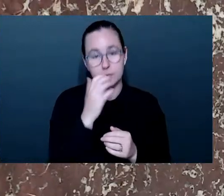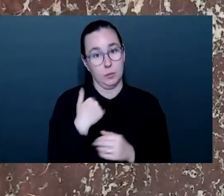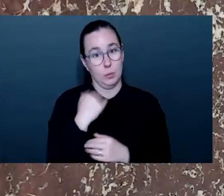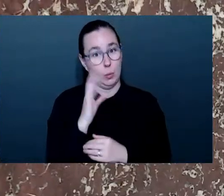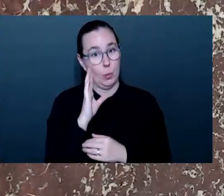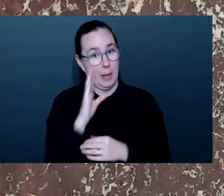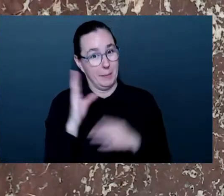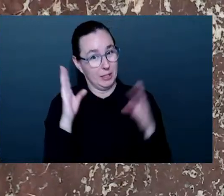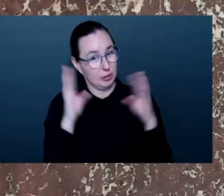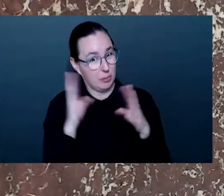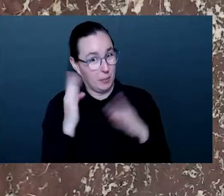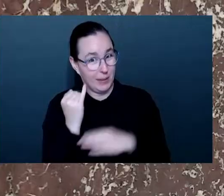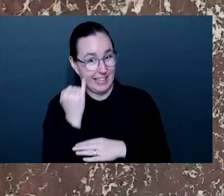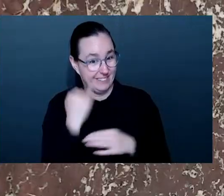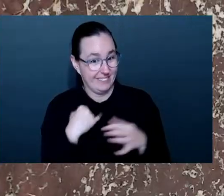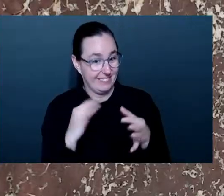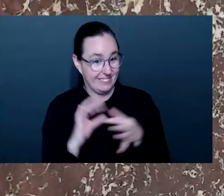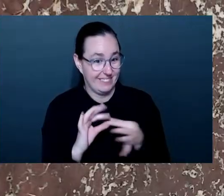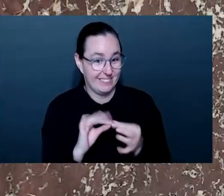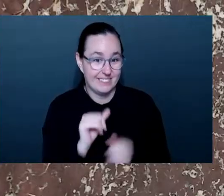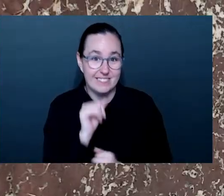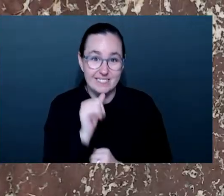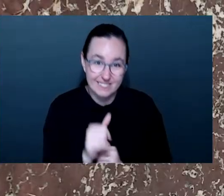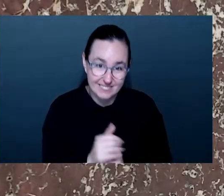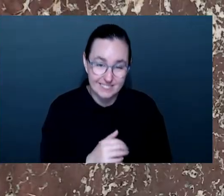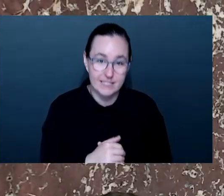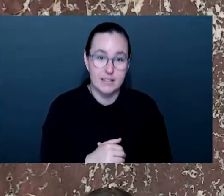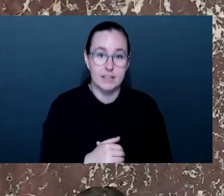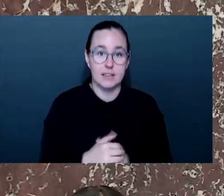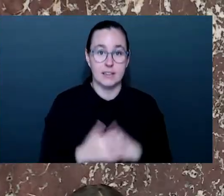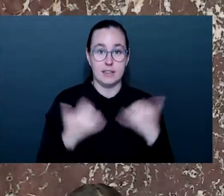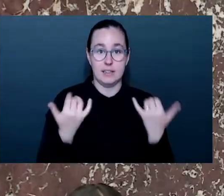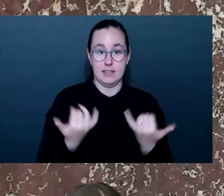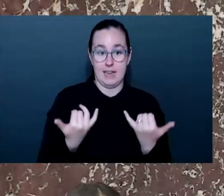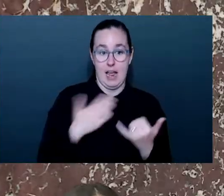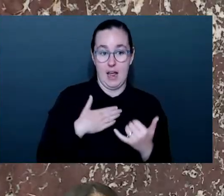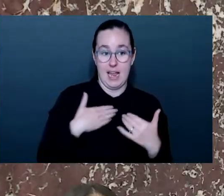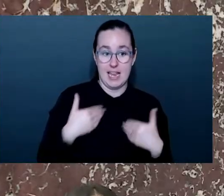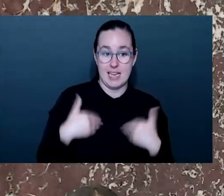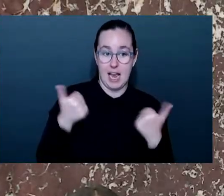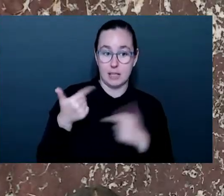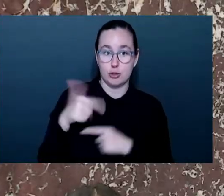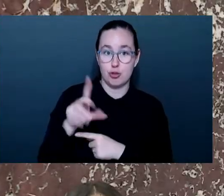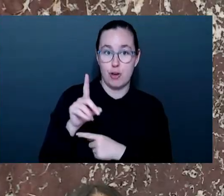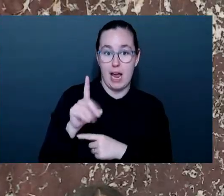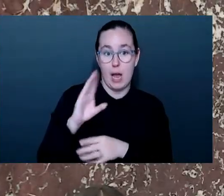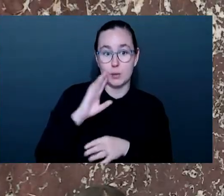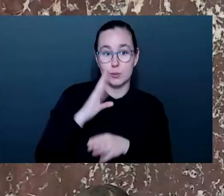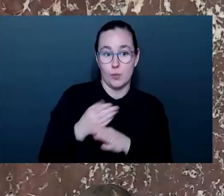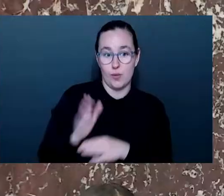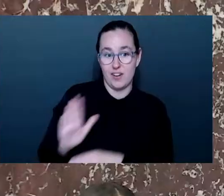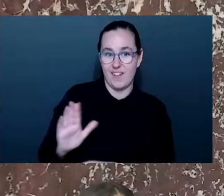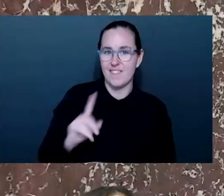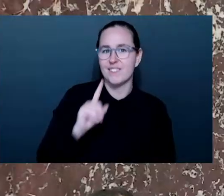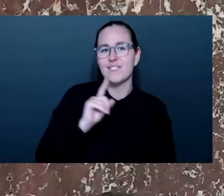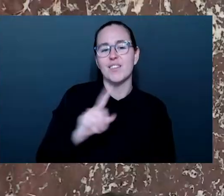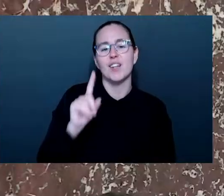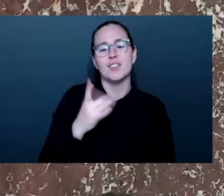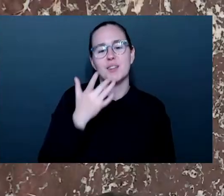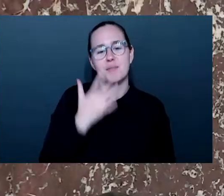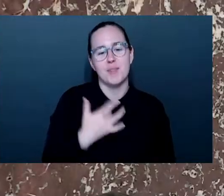today is my youngest granddaughter's first birthday. So I wish Ellie Marie Janowski a